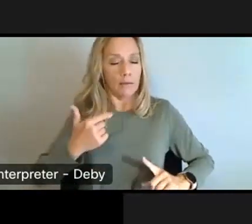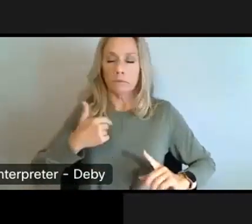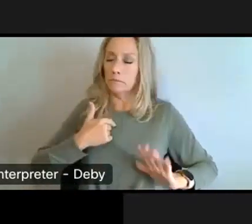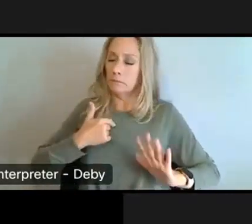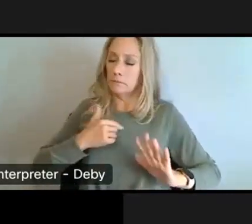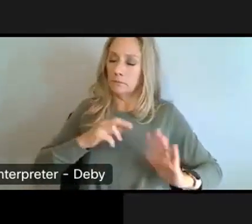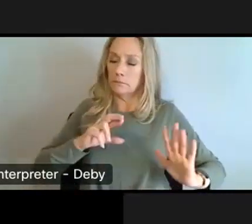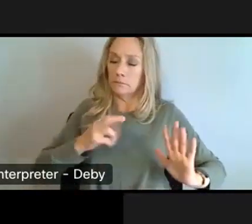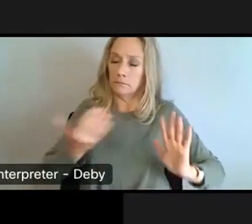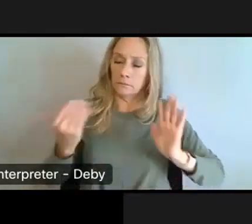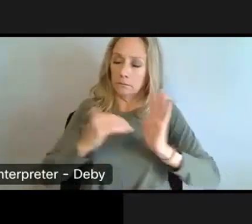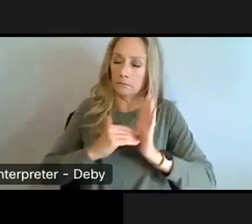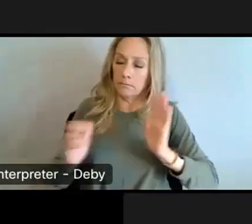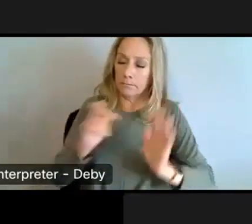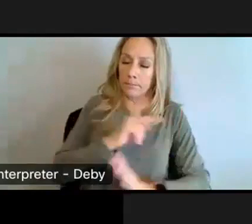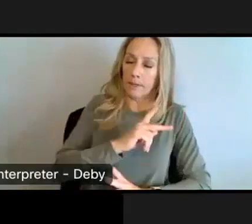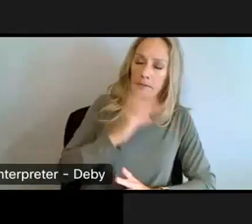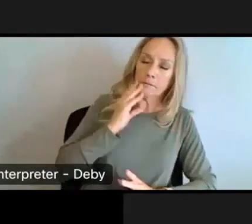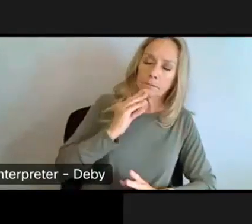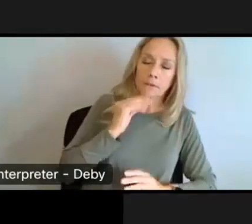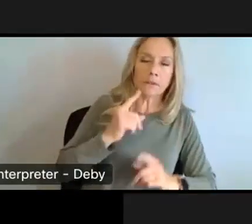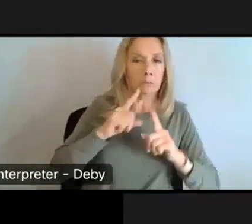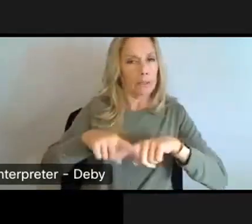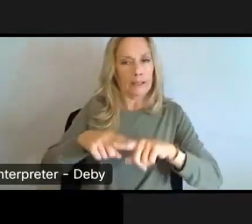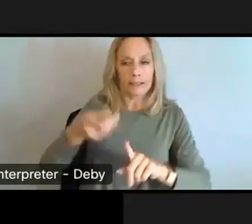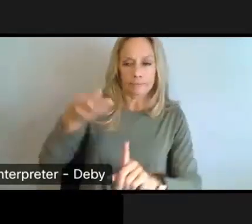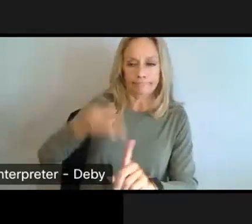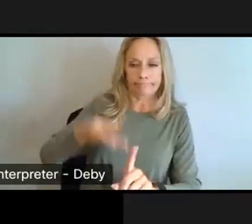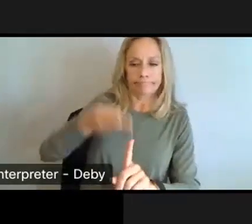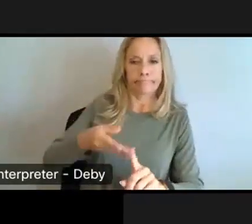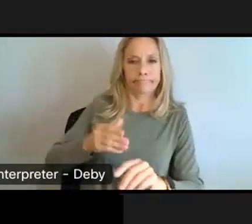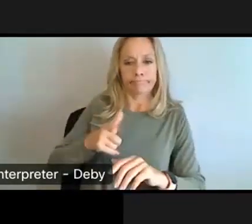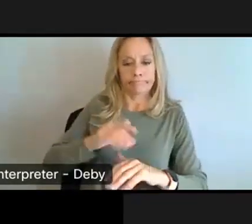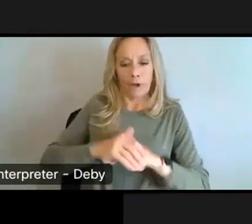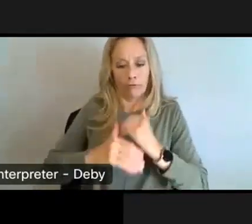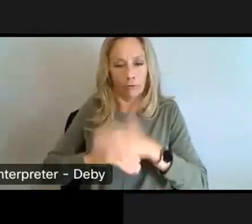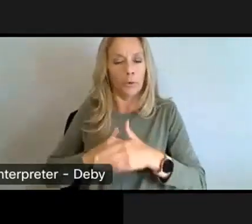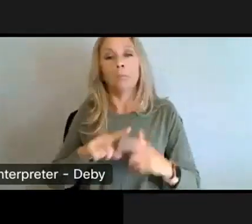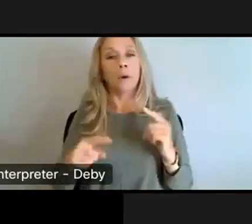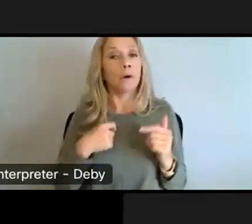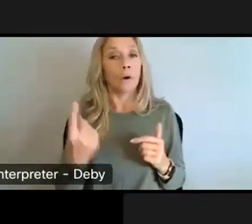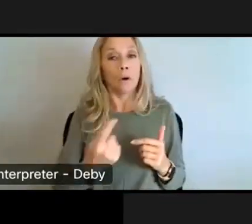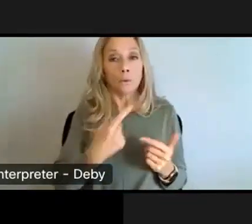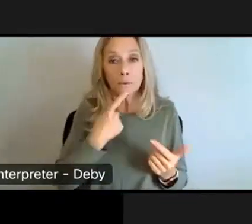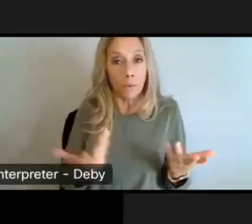So depending on how comfortable they are, is going to be how you might do it. But what I always say